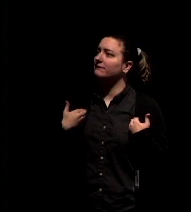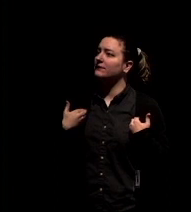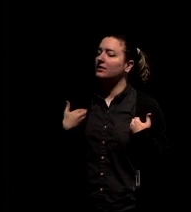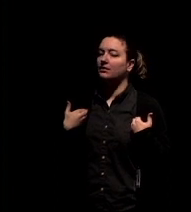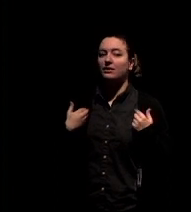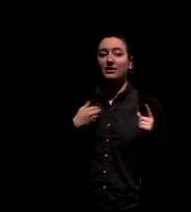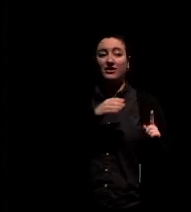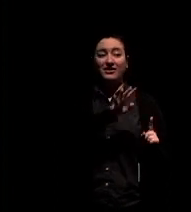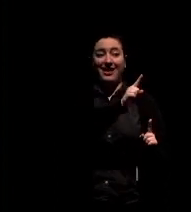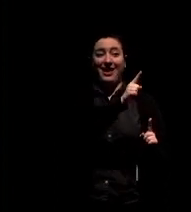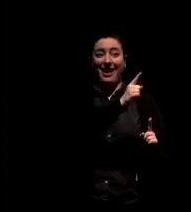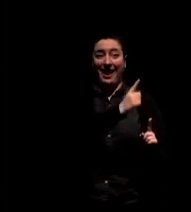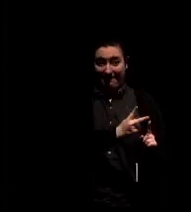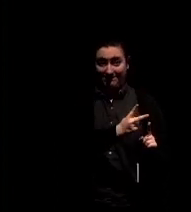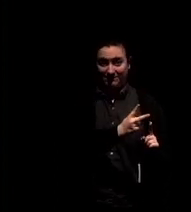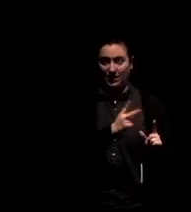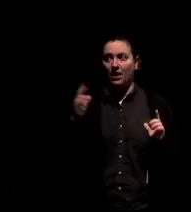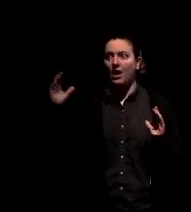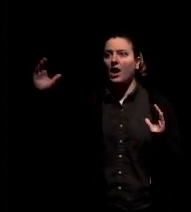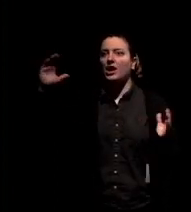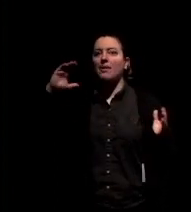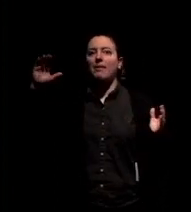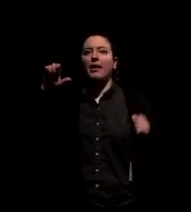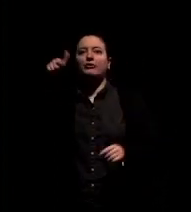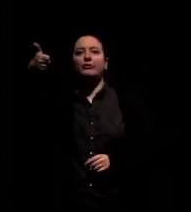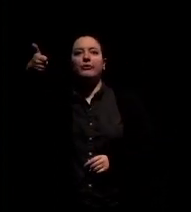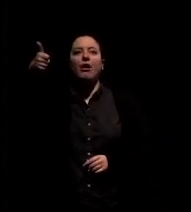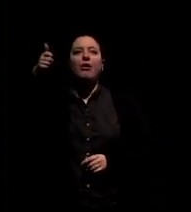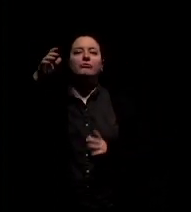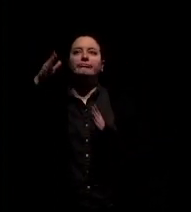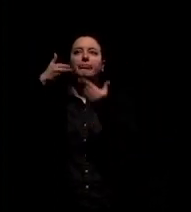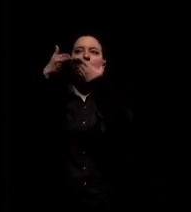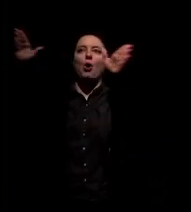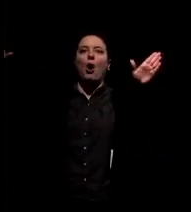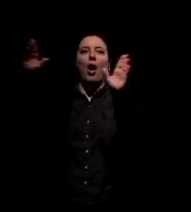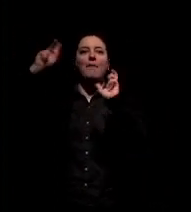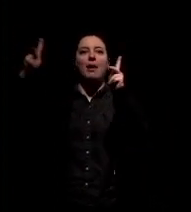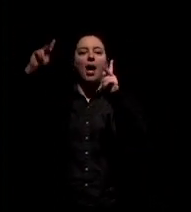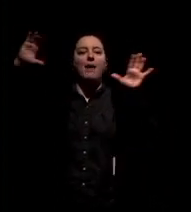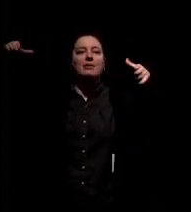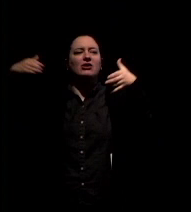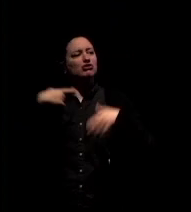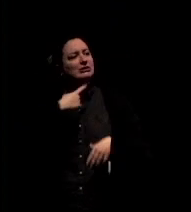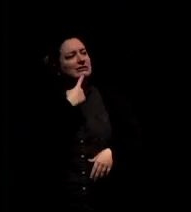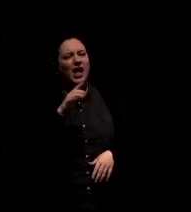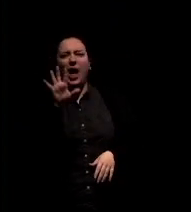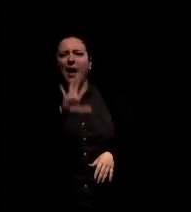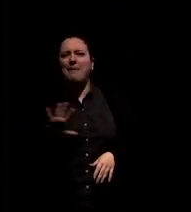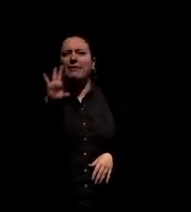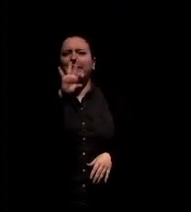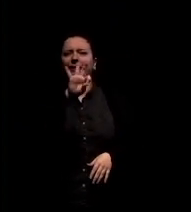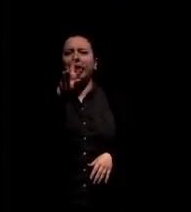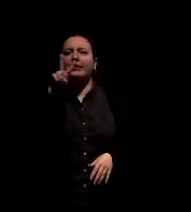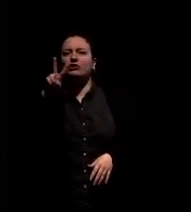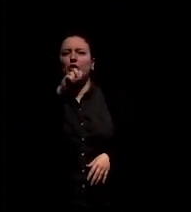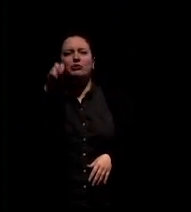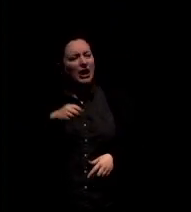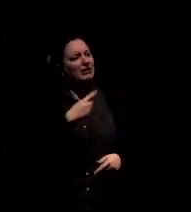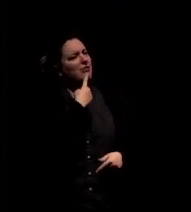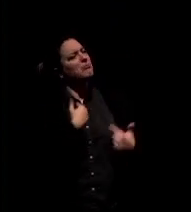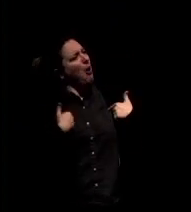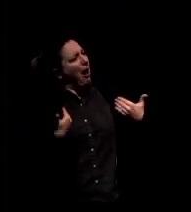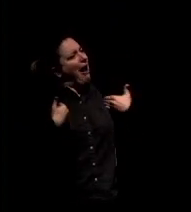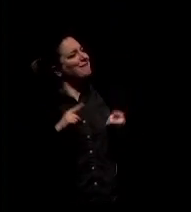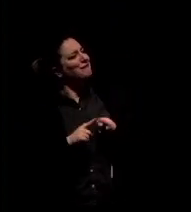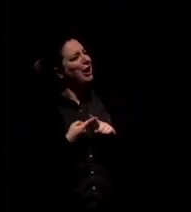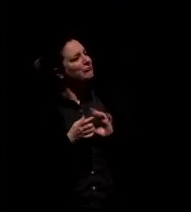92% in the broader population. So when you have that family support around you, it makes a big difference as a care provider